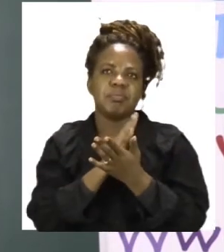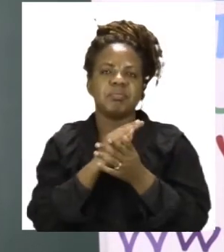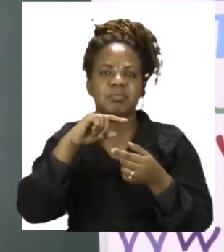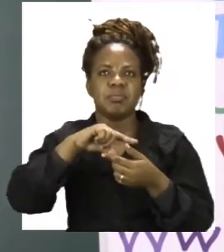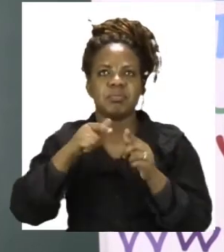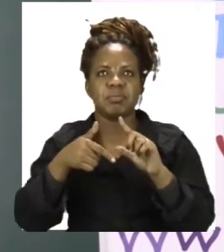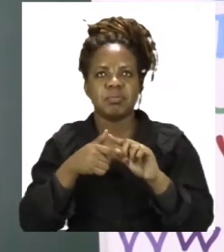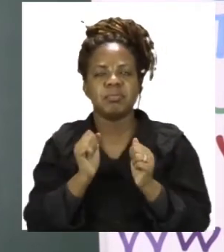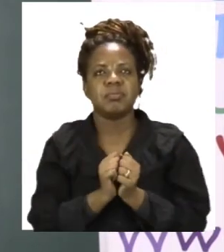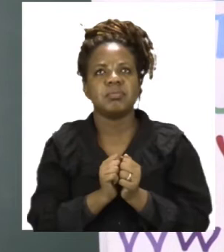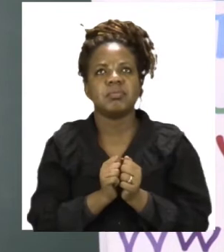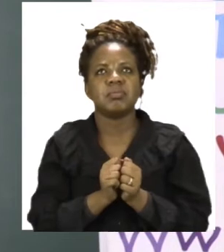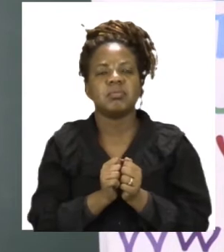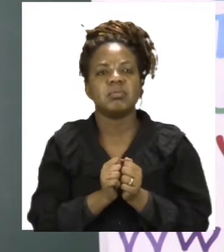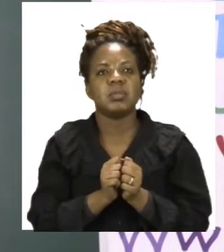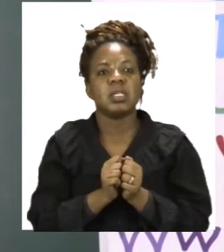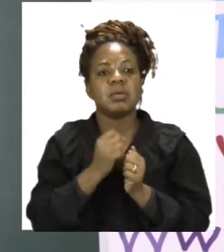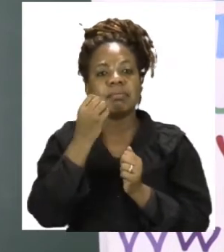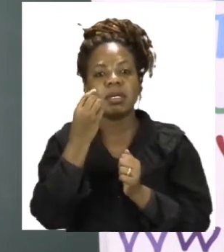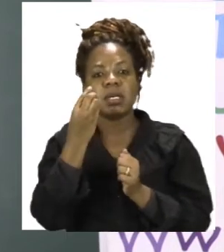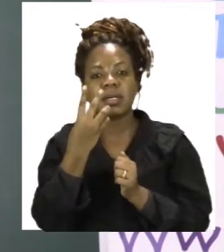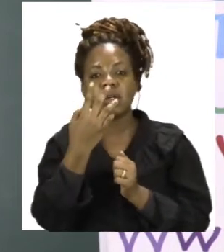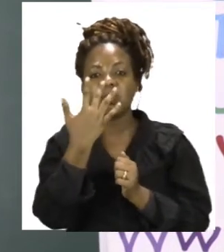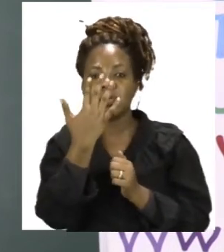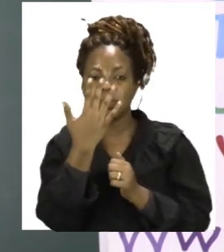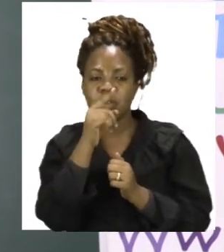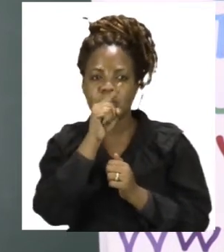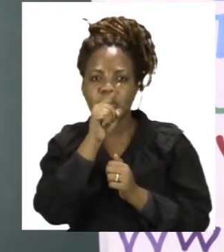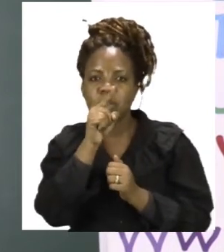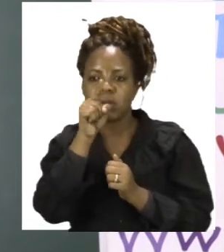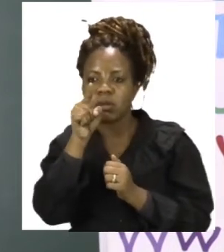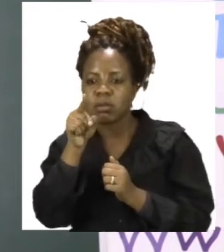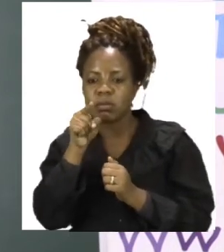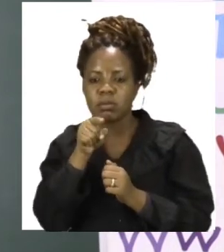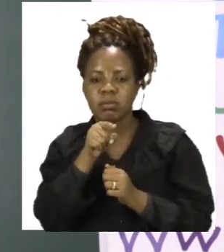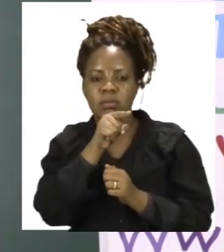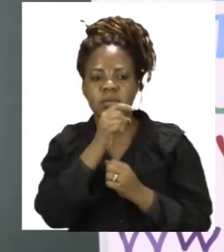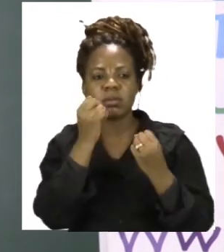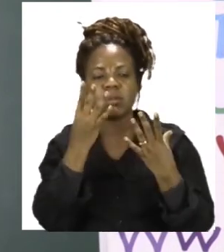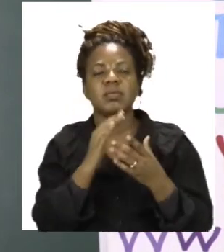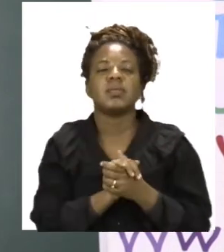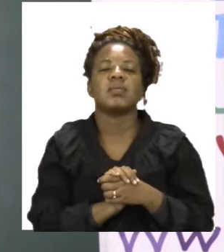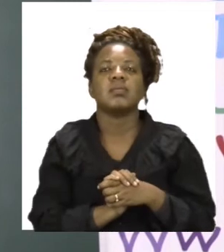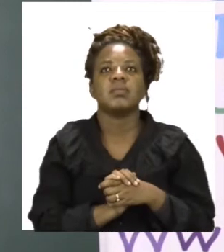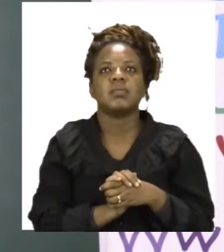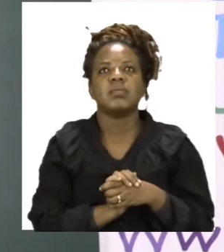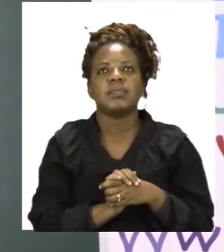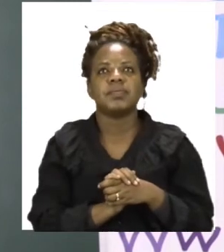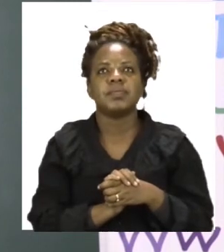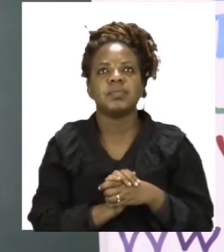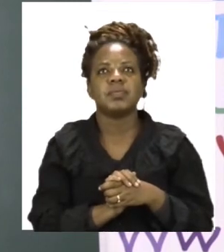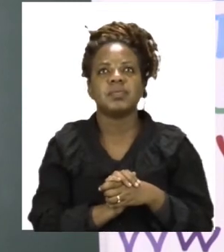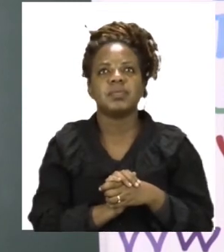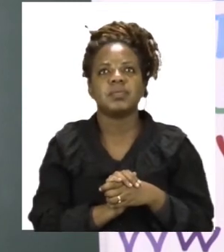your finger going round, check the right angles, check the angles, check the sides,